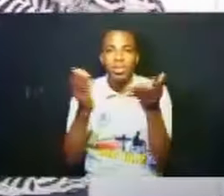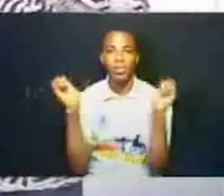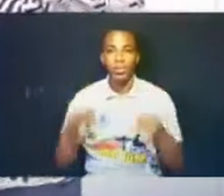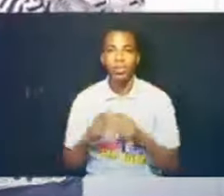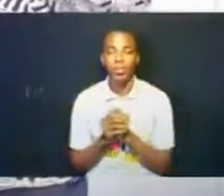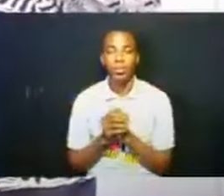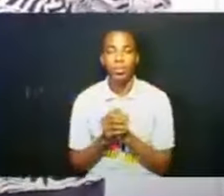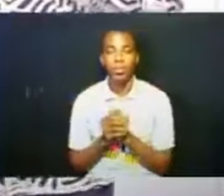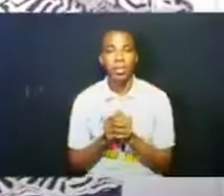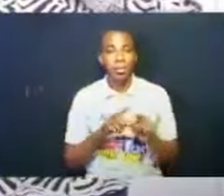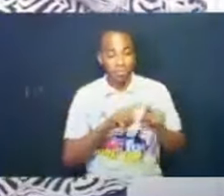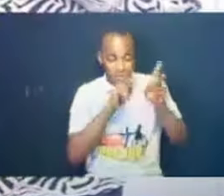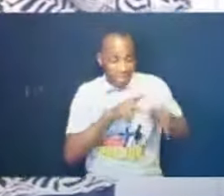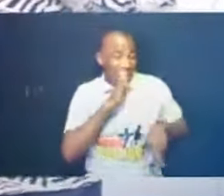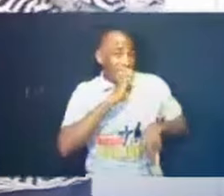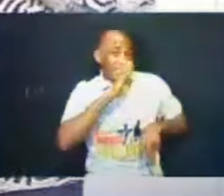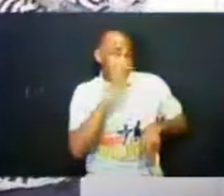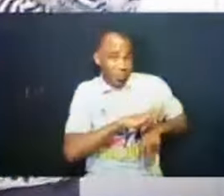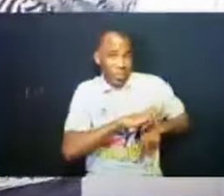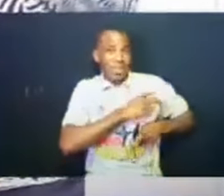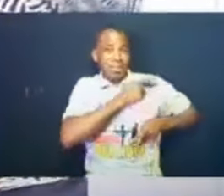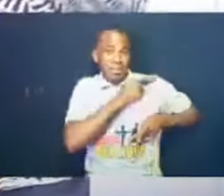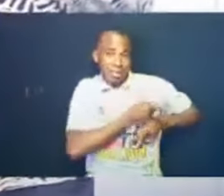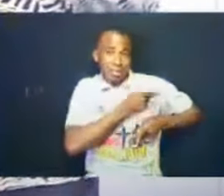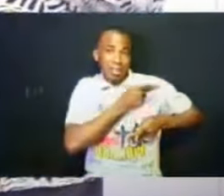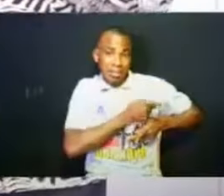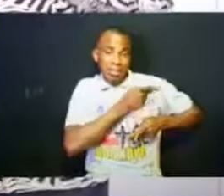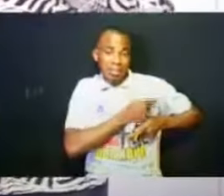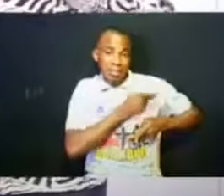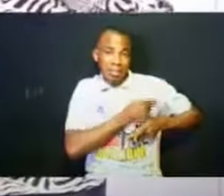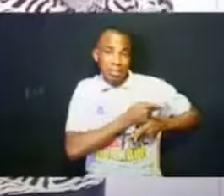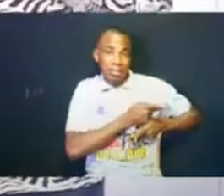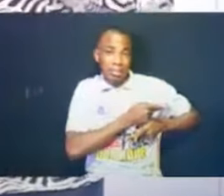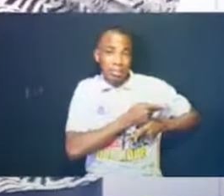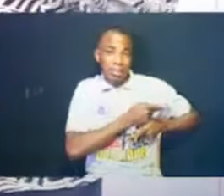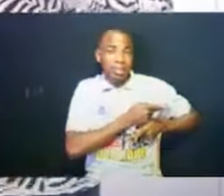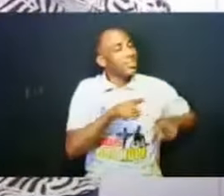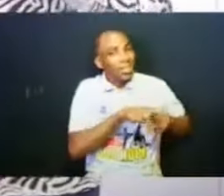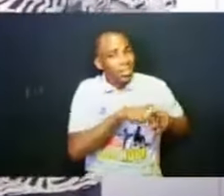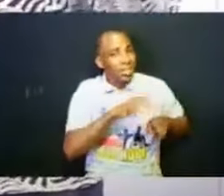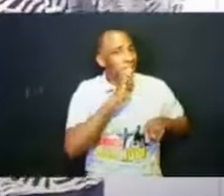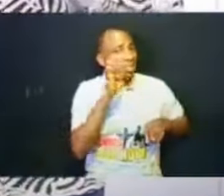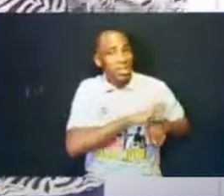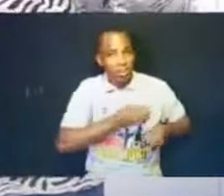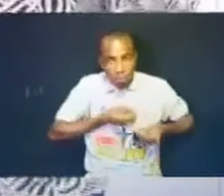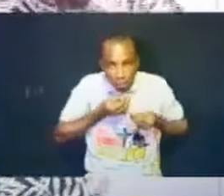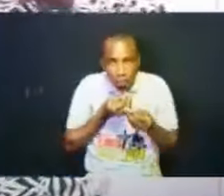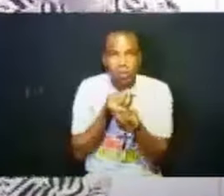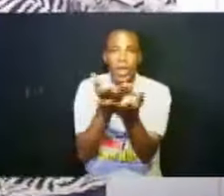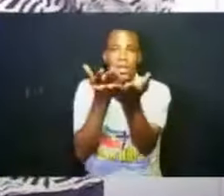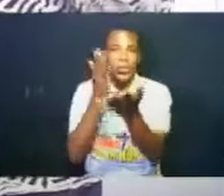And an evil man brings evil things out of the evil stored up in him.